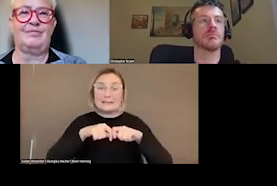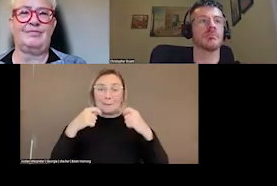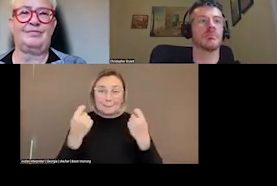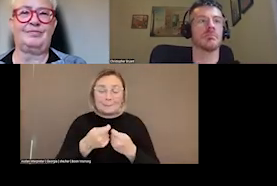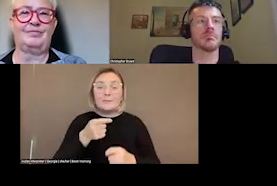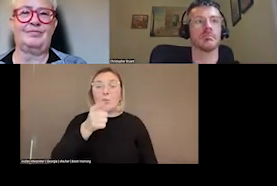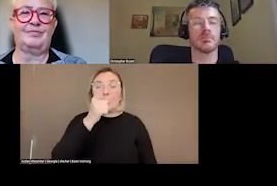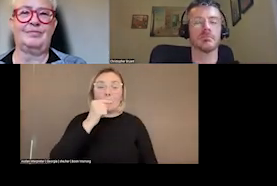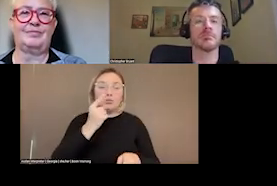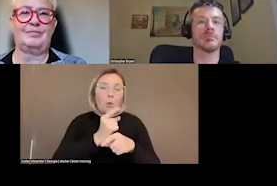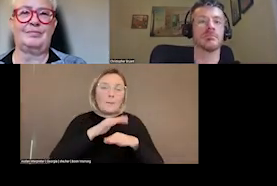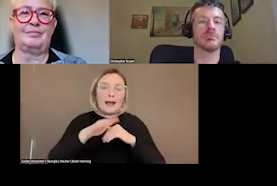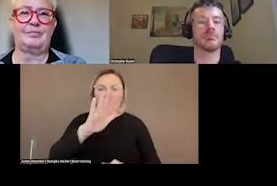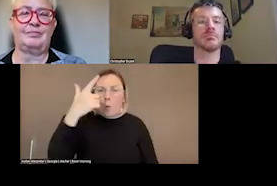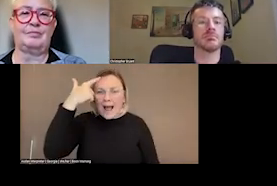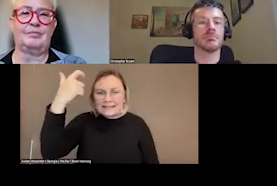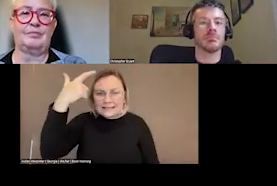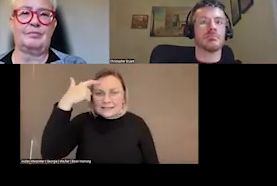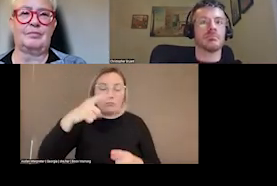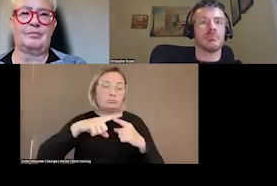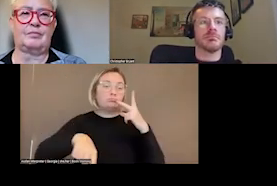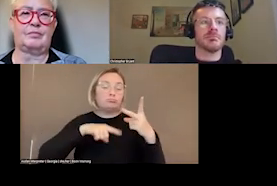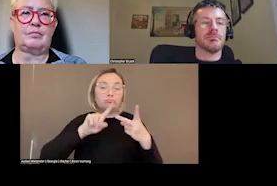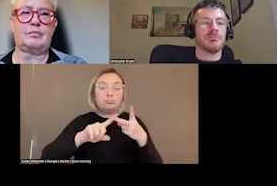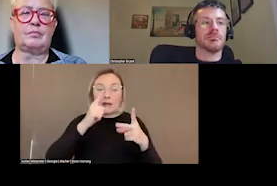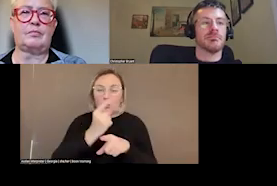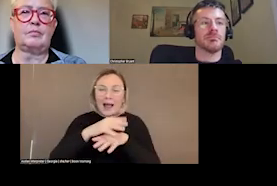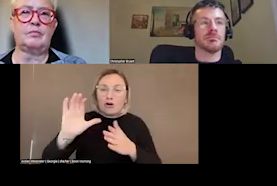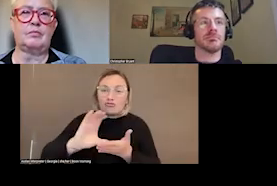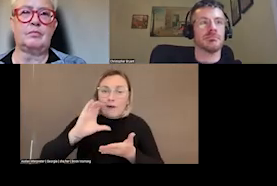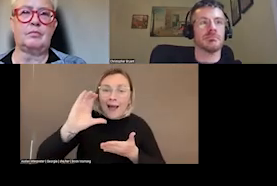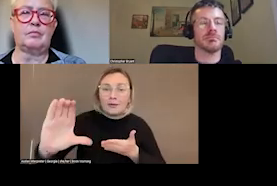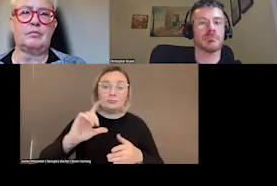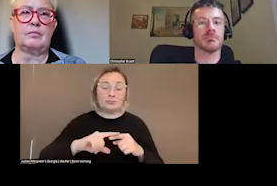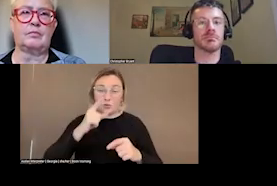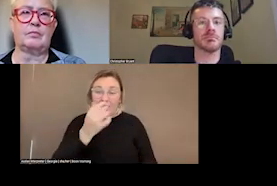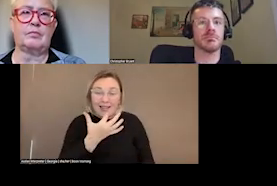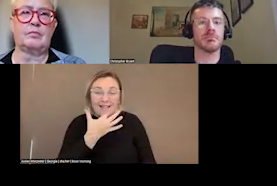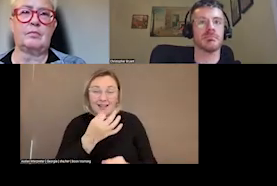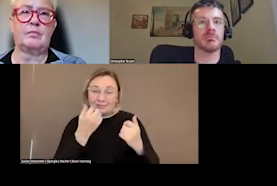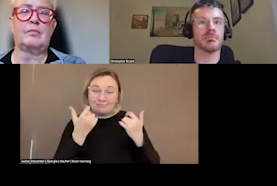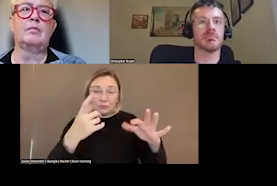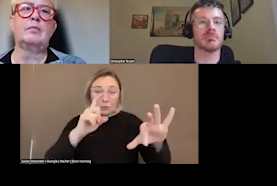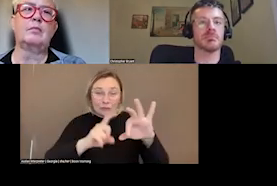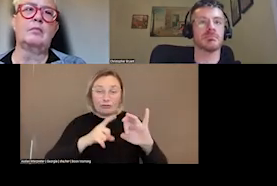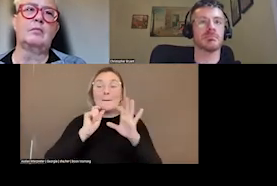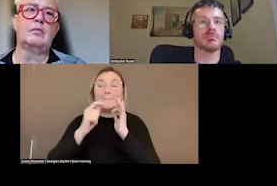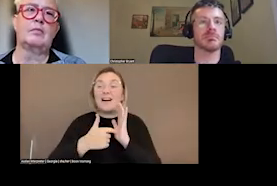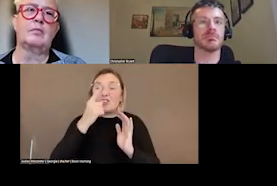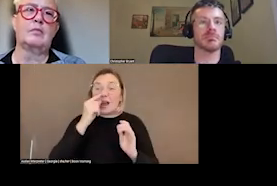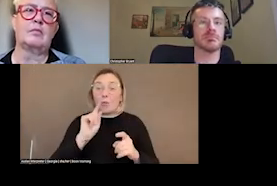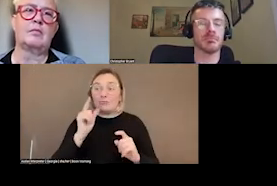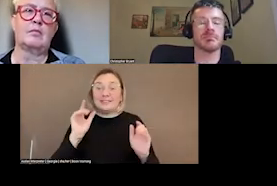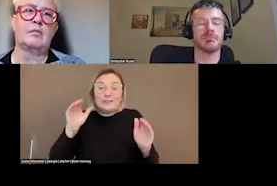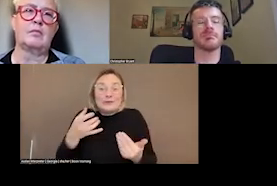talk to them about your idea. You can talk to them about the grant. You can ask them any questions, but also you can just simply